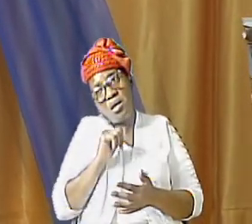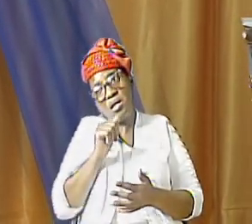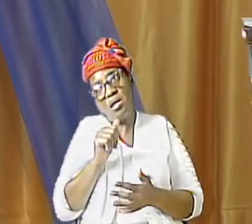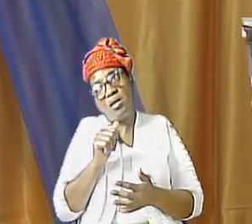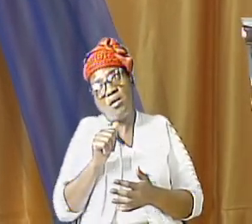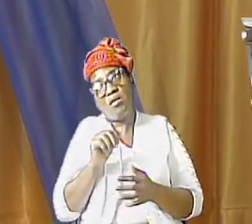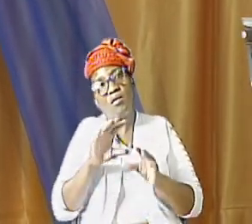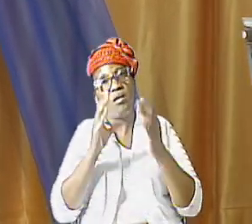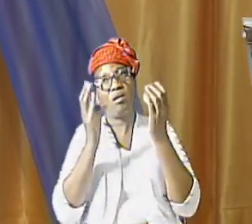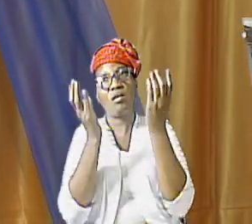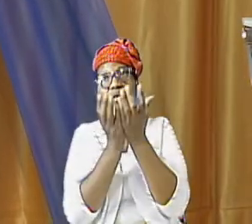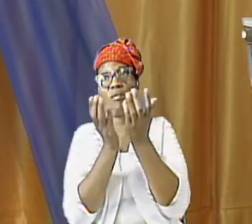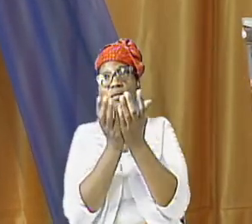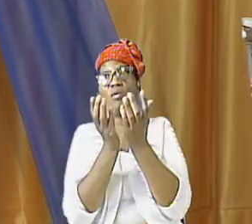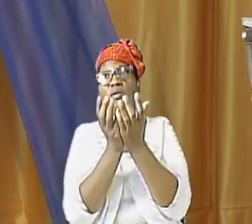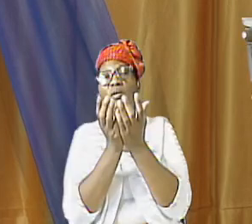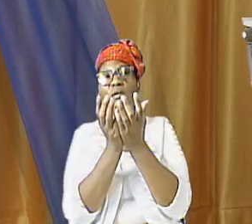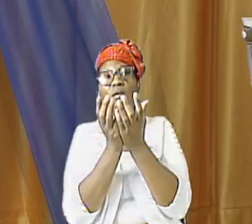It's from the book of